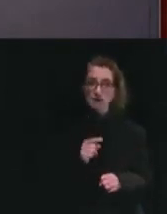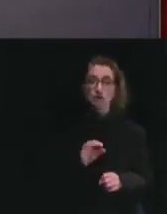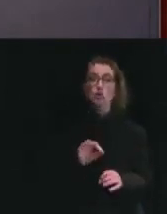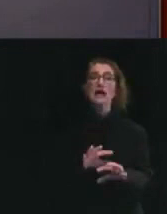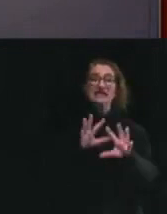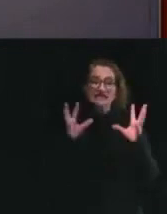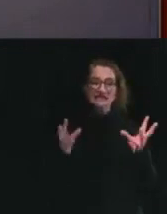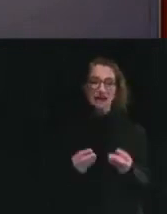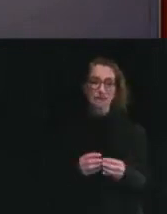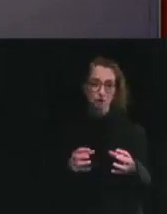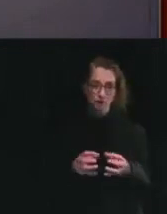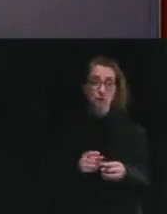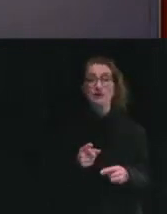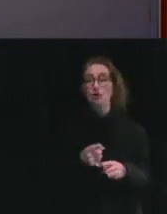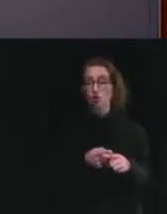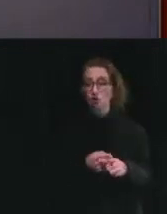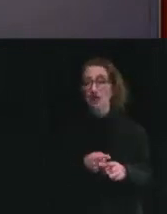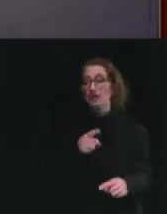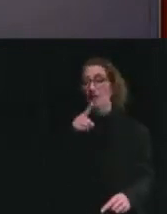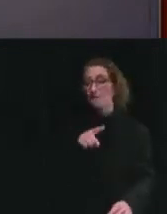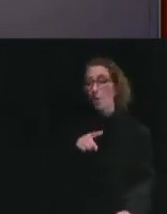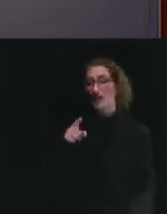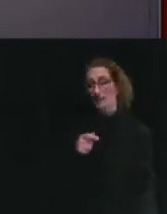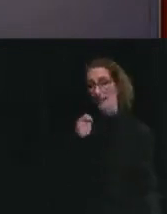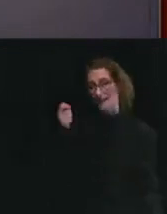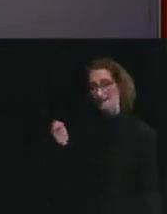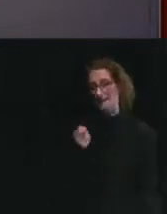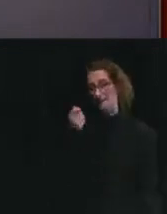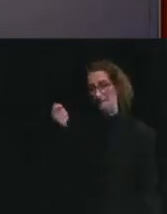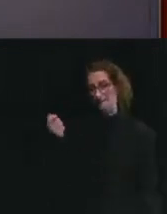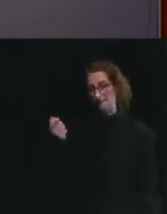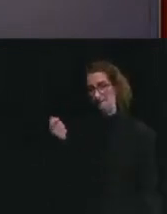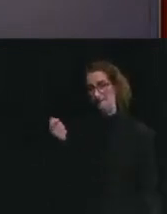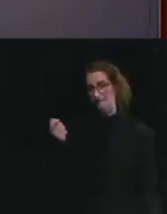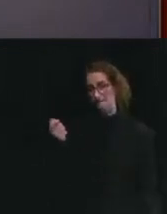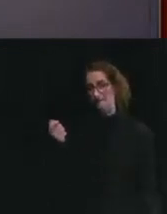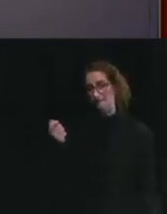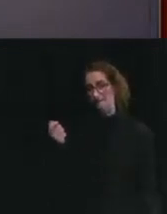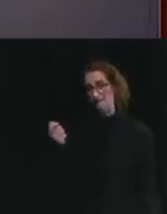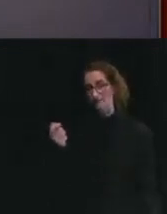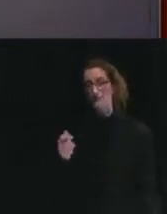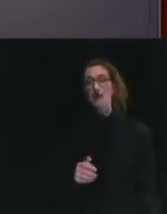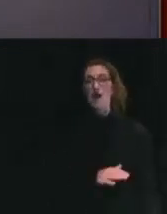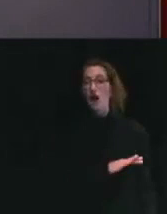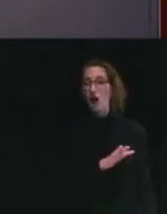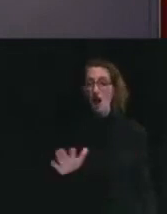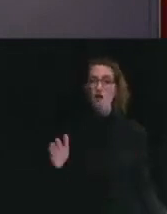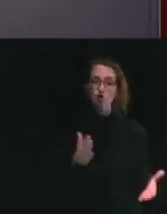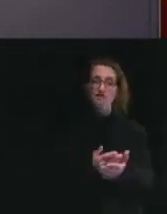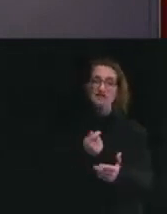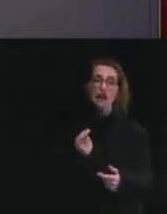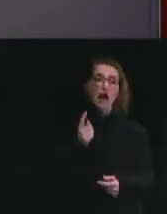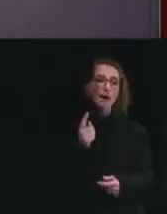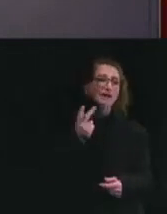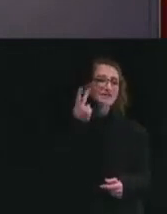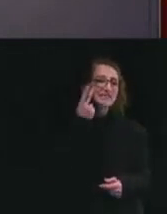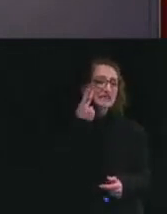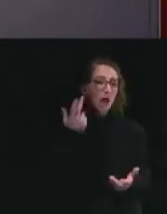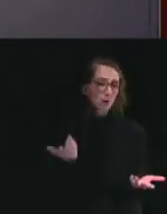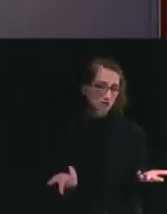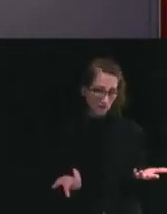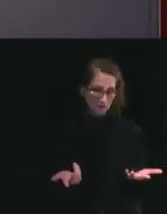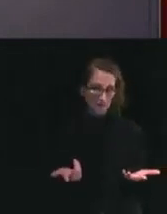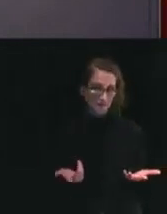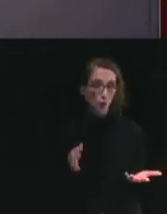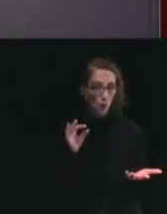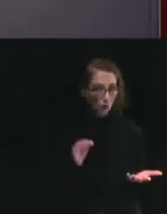these are the average monthly contributions. Everybody has insurance, but how well are they insured? And, well,